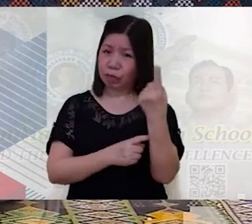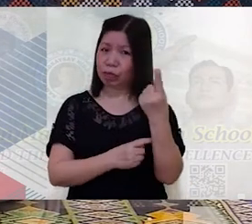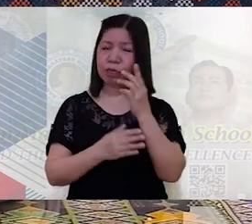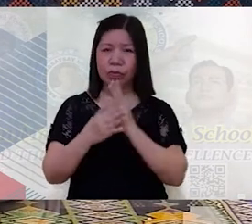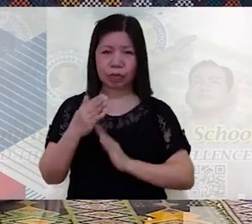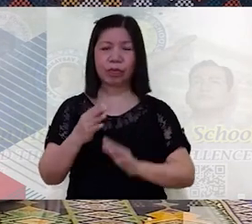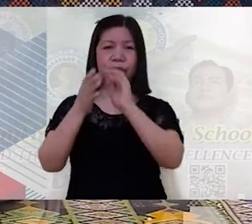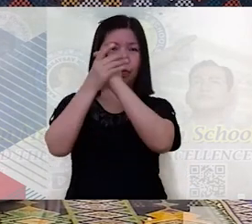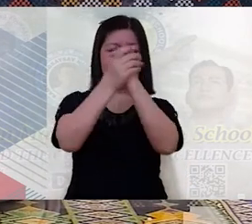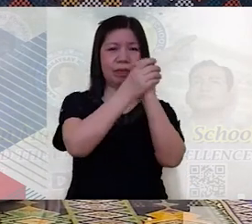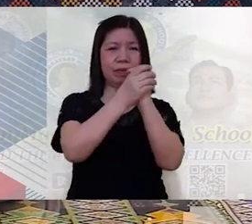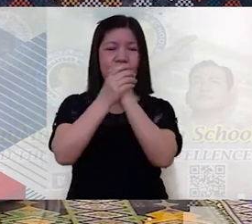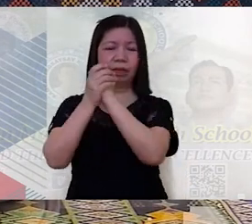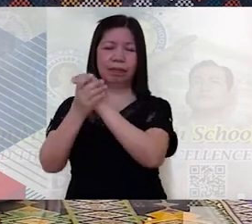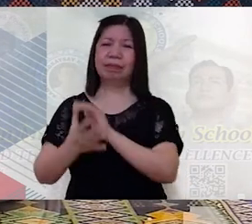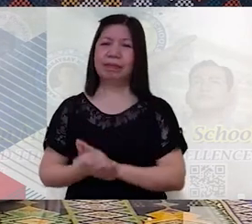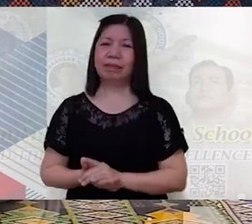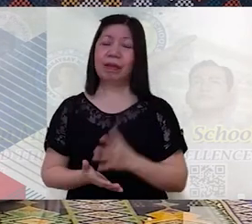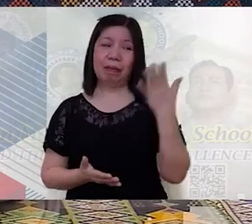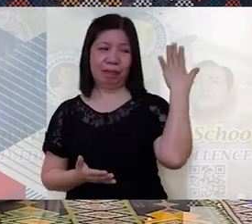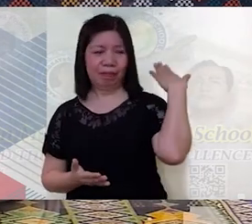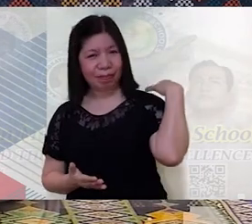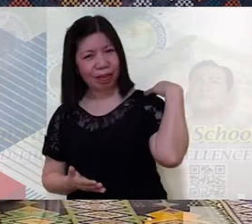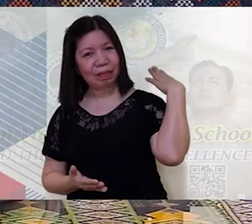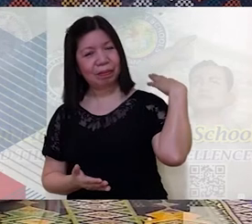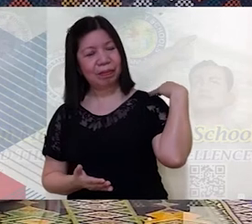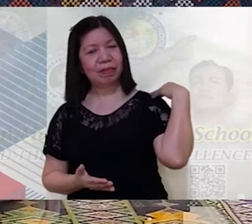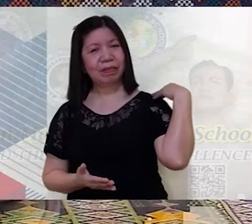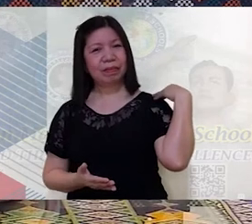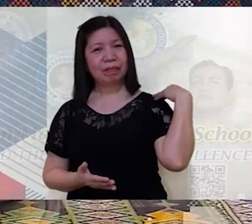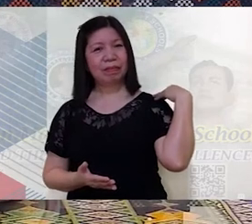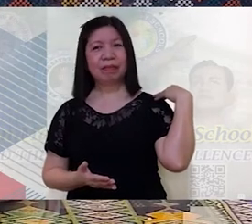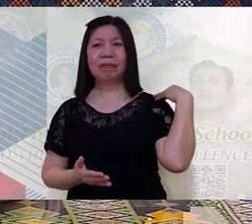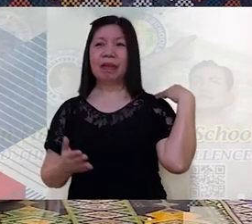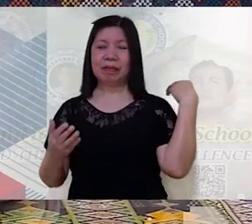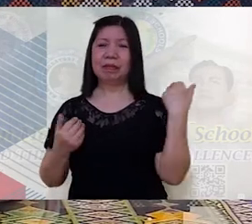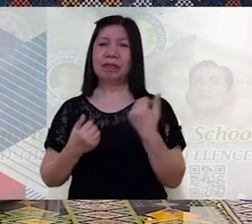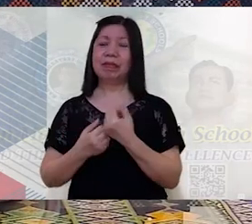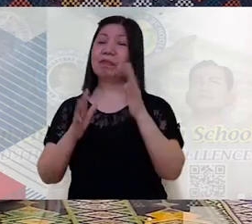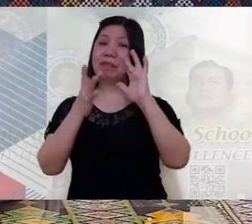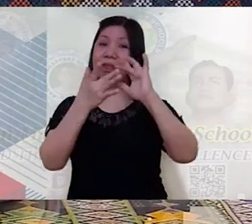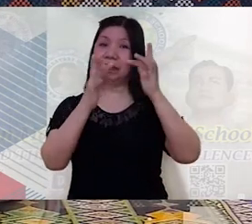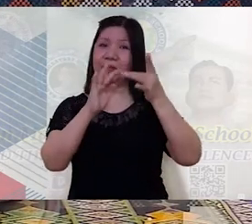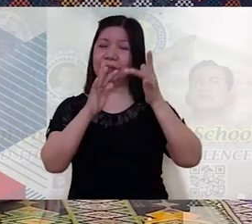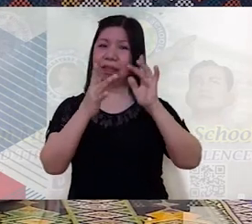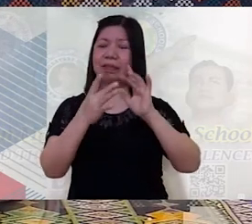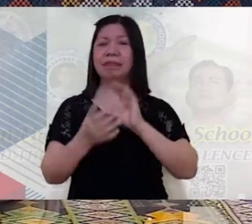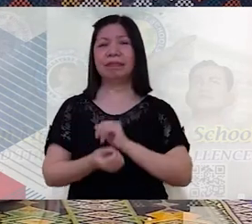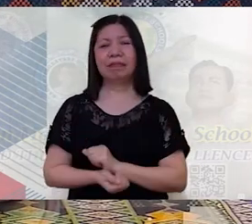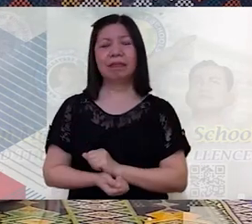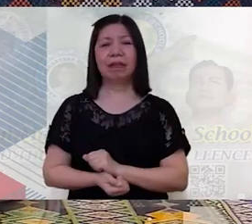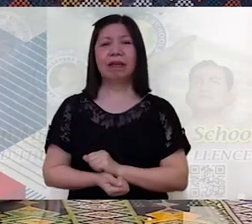single congratulatory pat on your back, each hug virtually, of